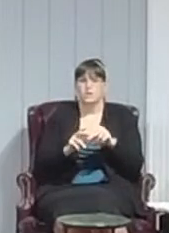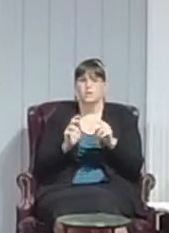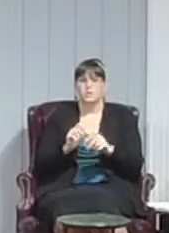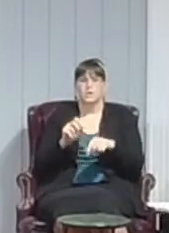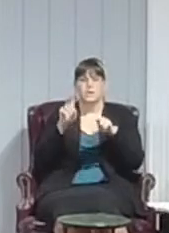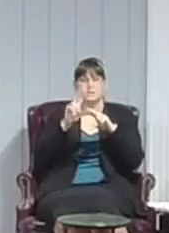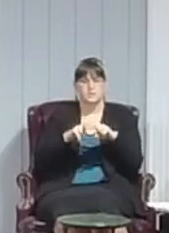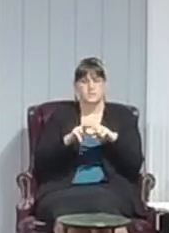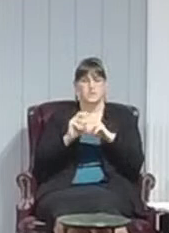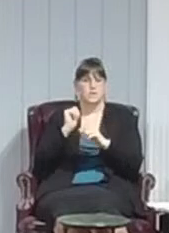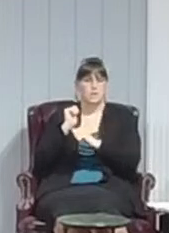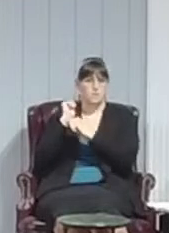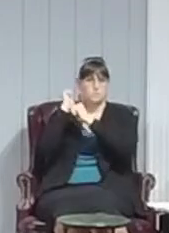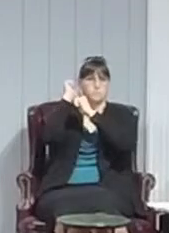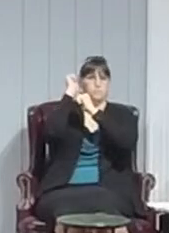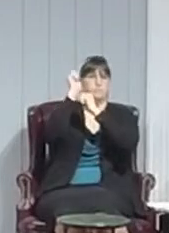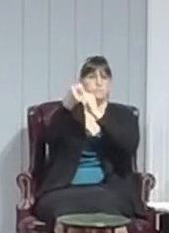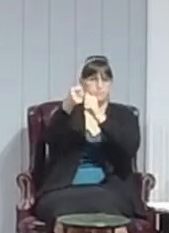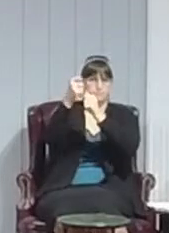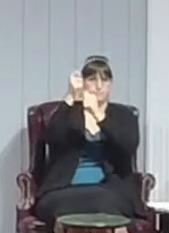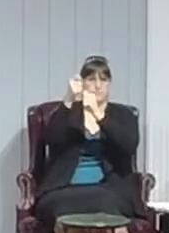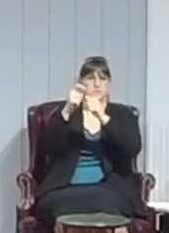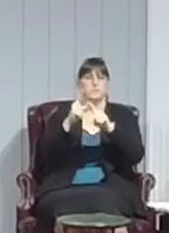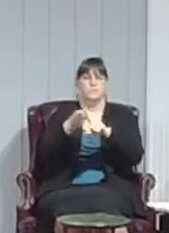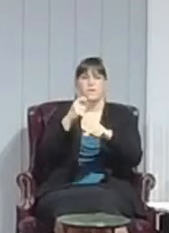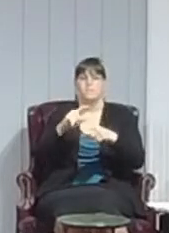trout. That's all I want to do.